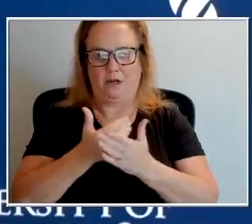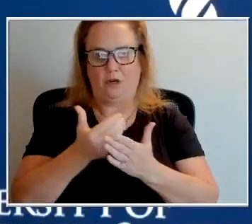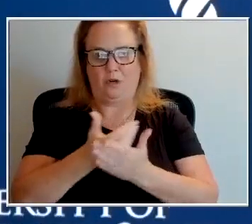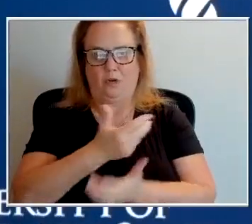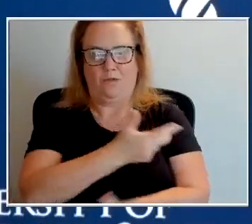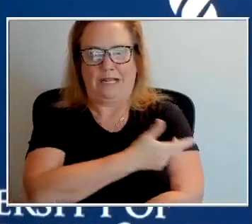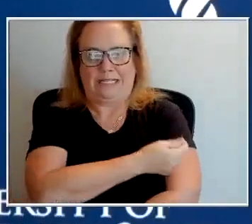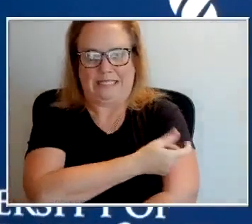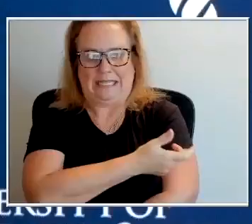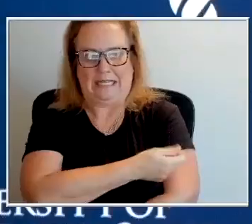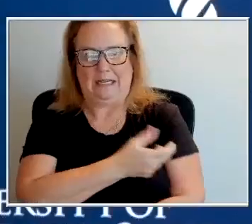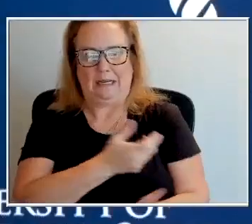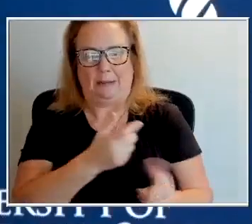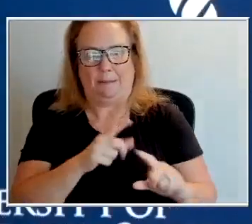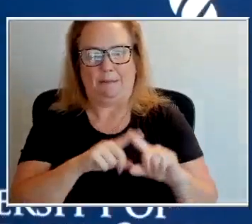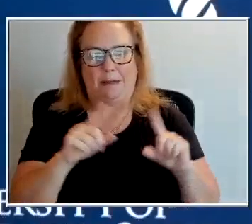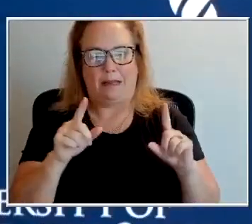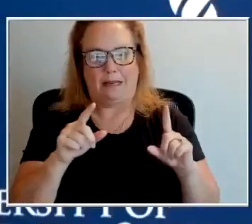vaccine.